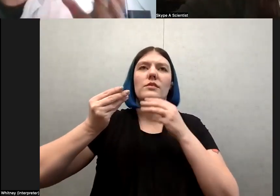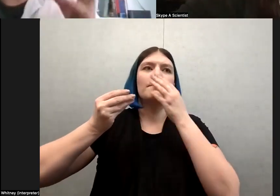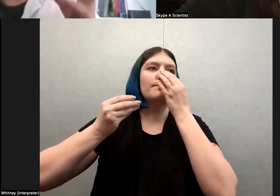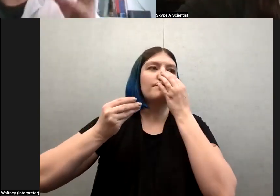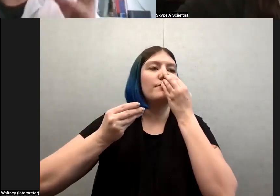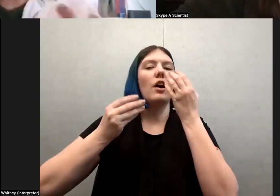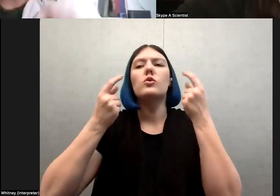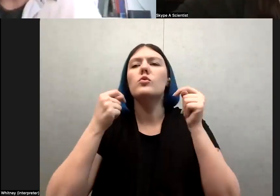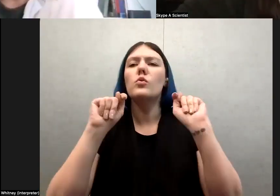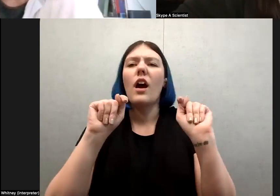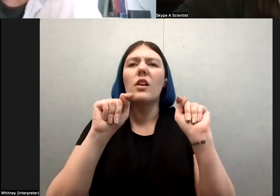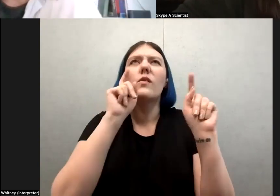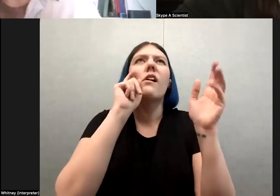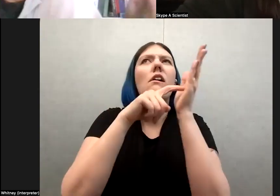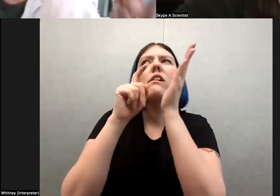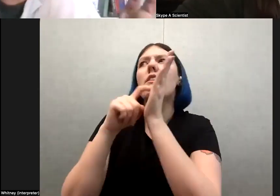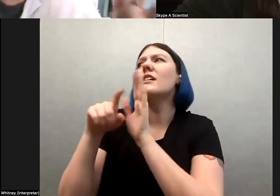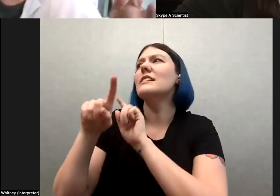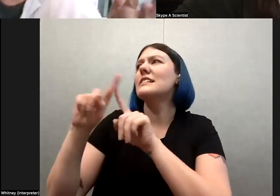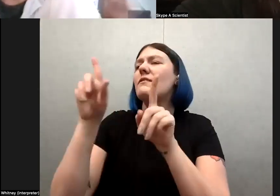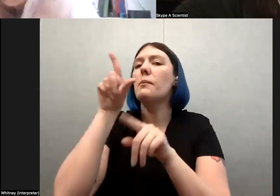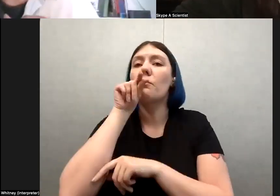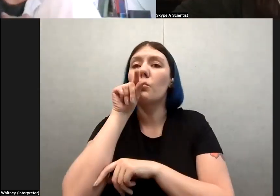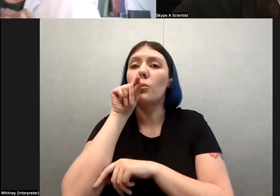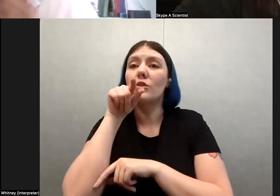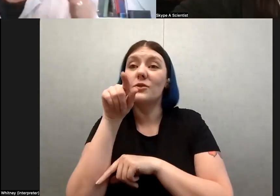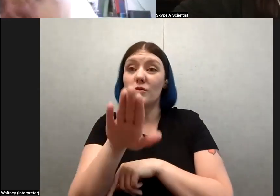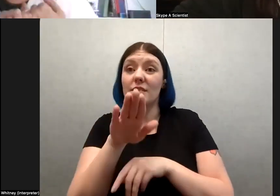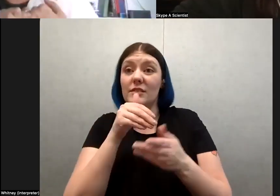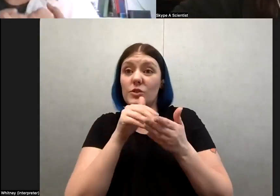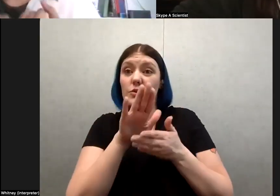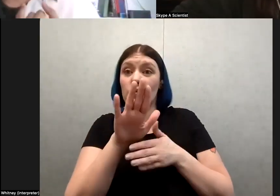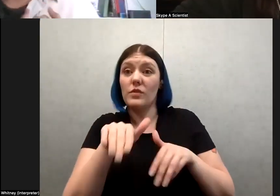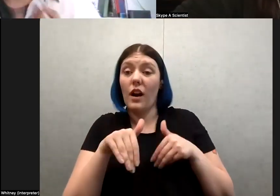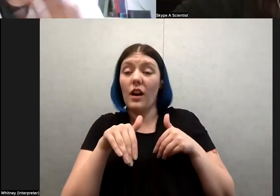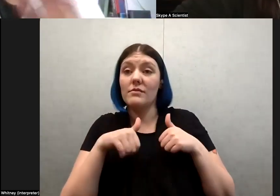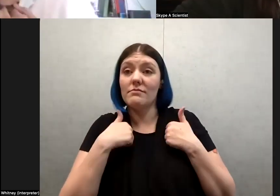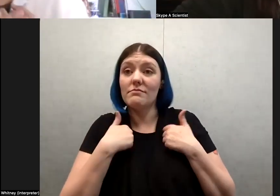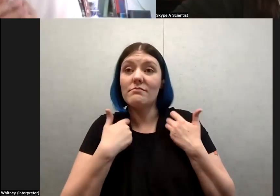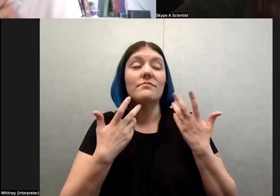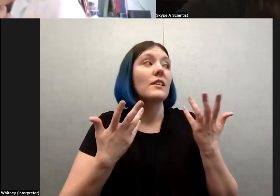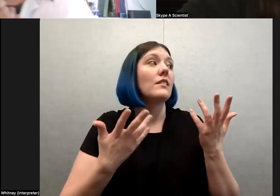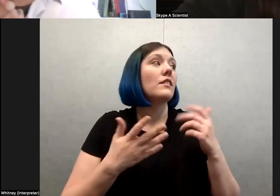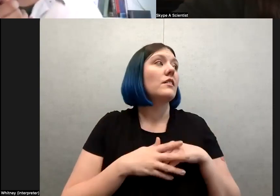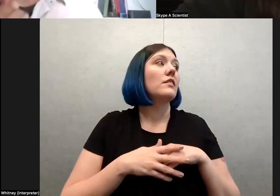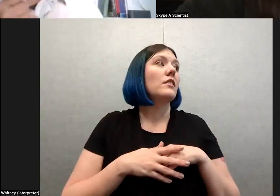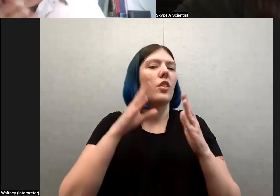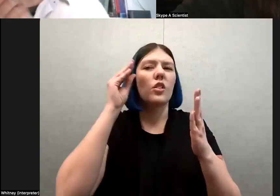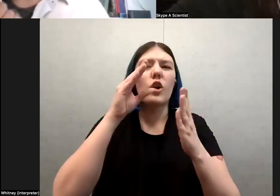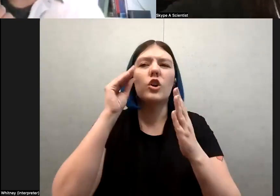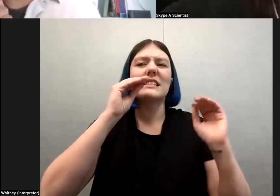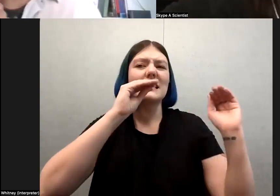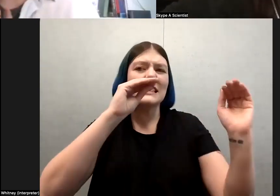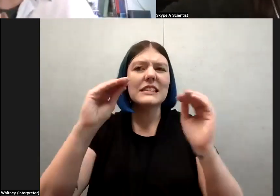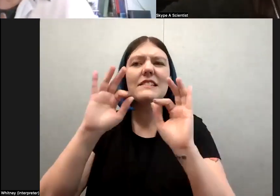identify the different birds that are in your backyard. So I think learning and teaching yourself and your family and your friends